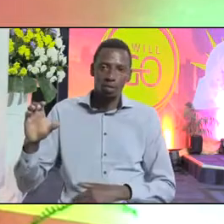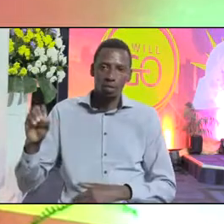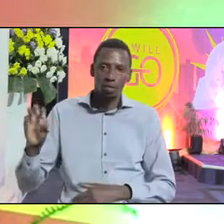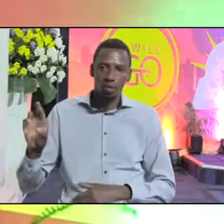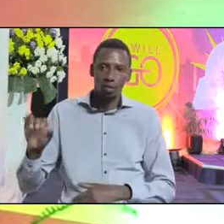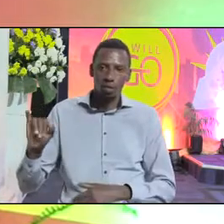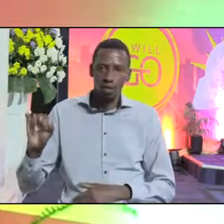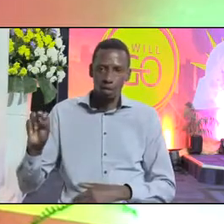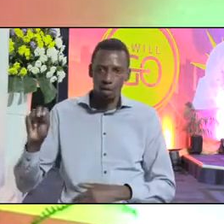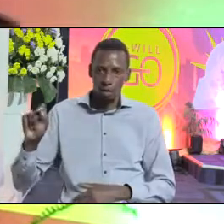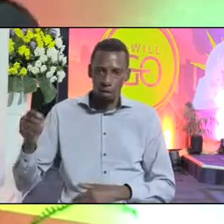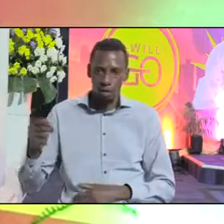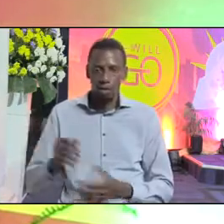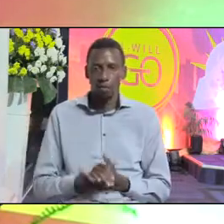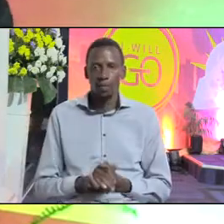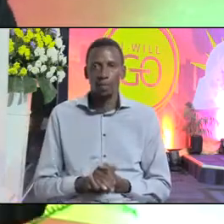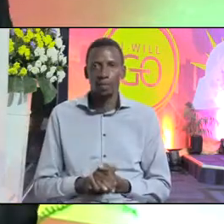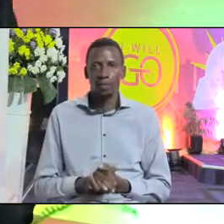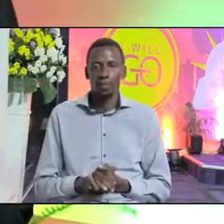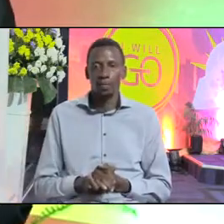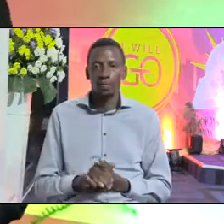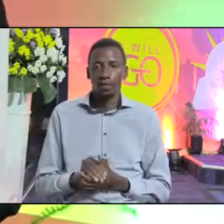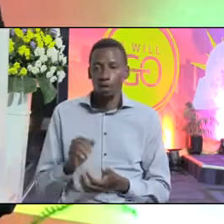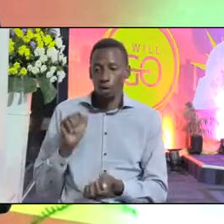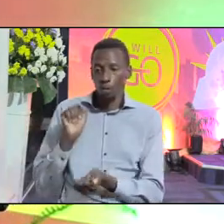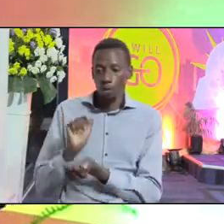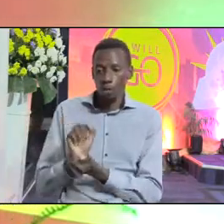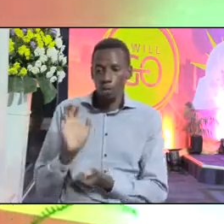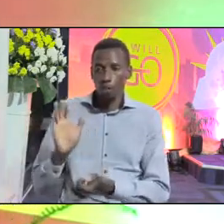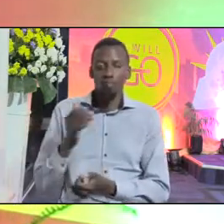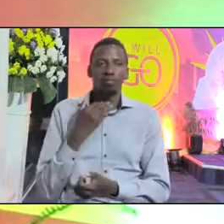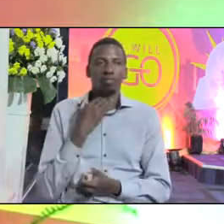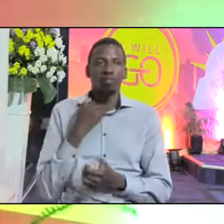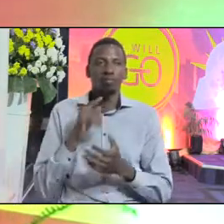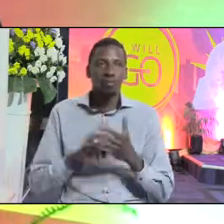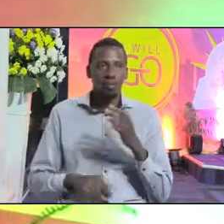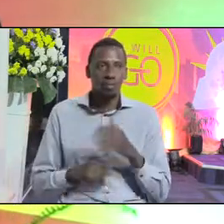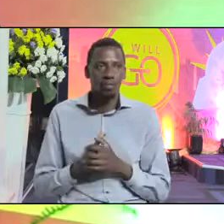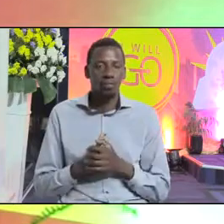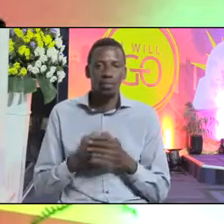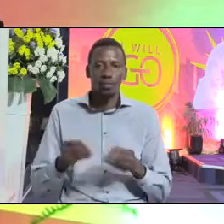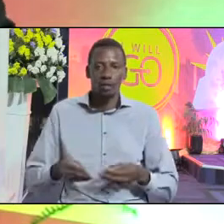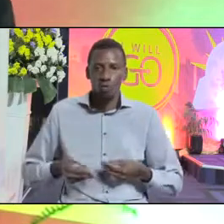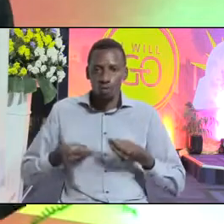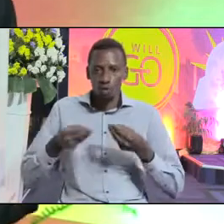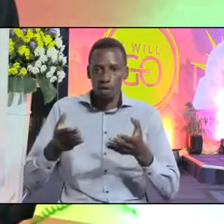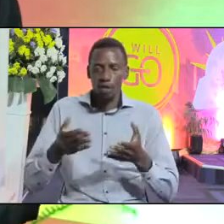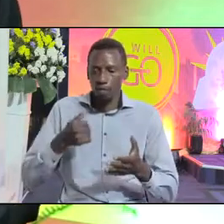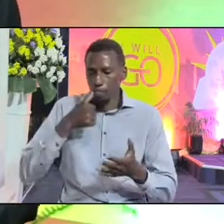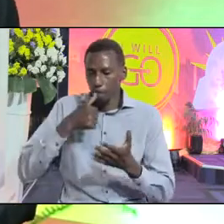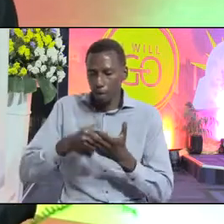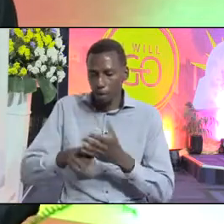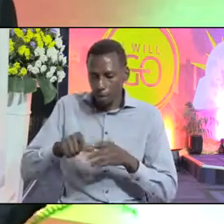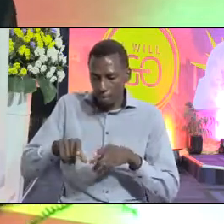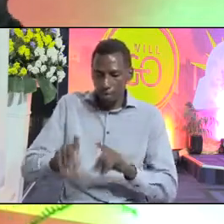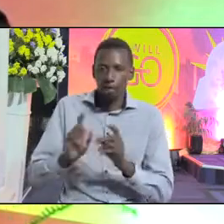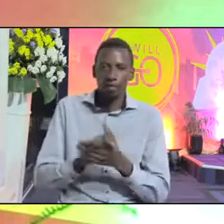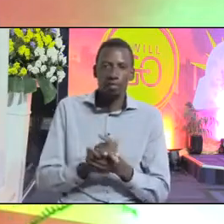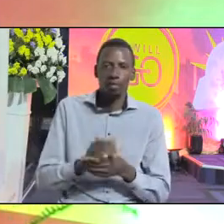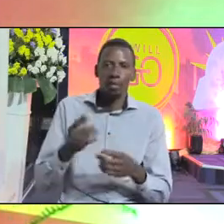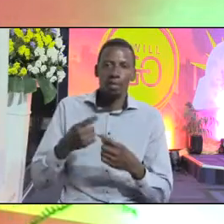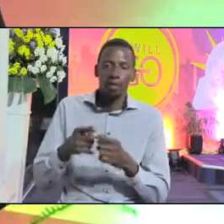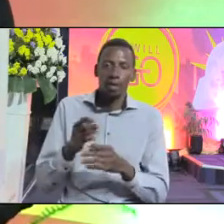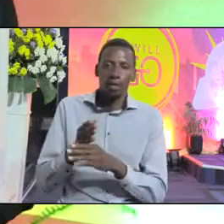I'll make that plain. Paul's desire was to deliver the letter himself.